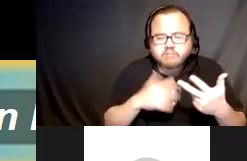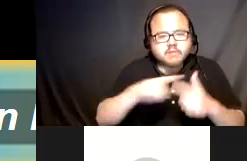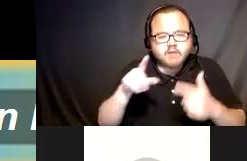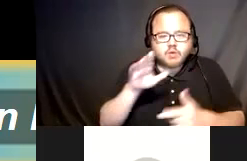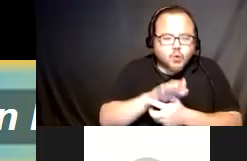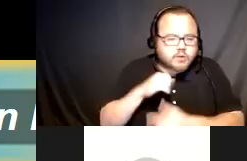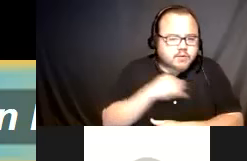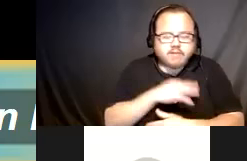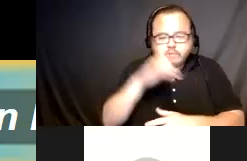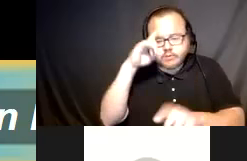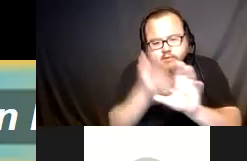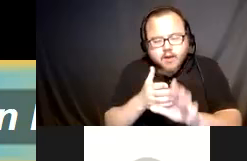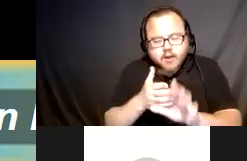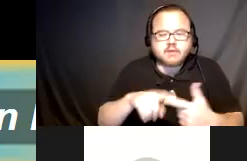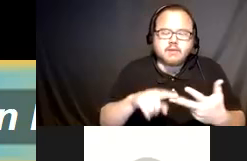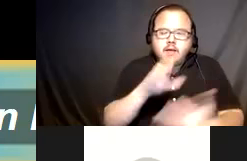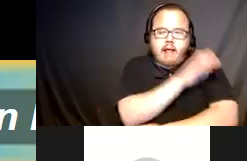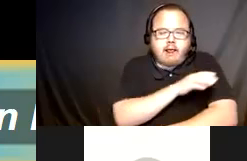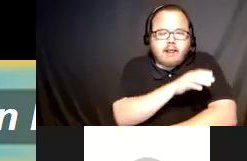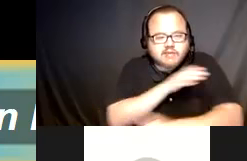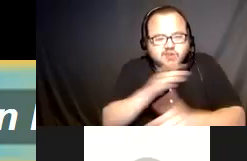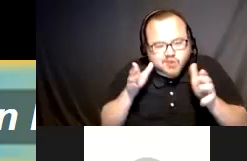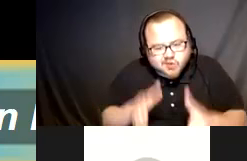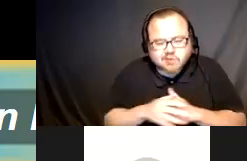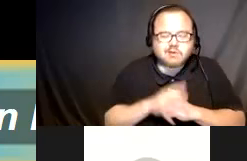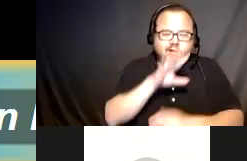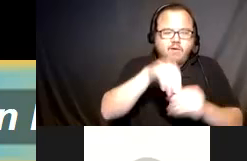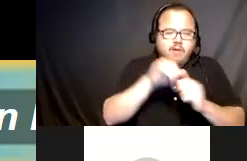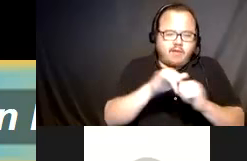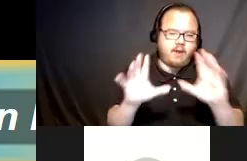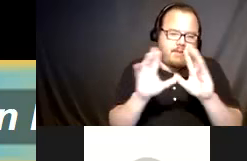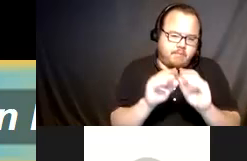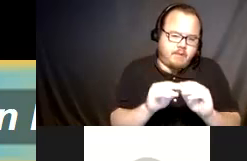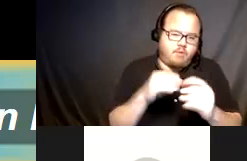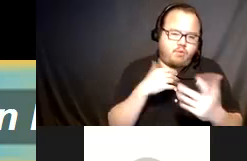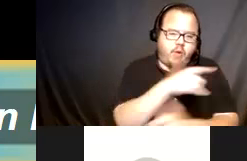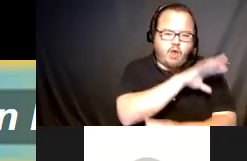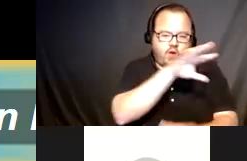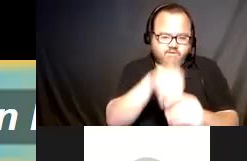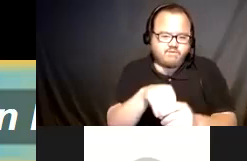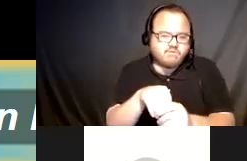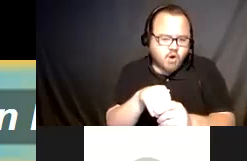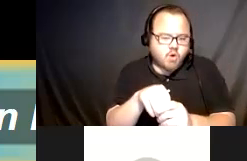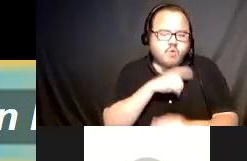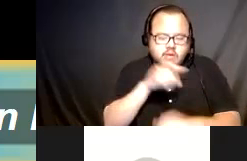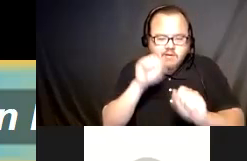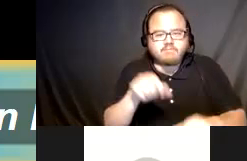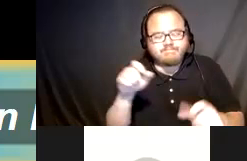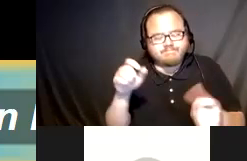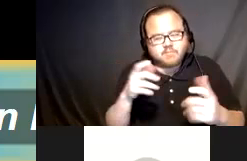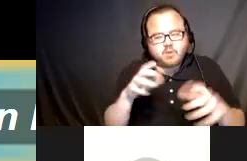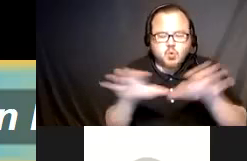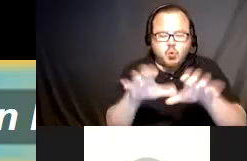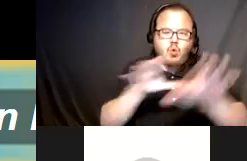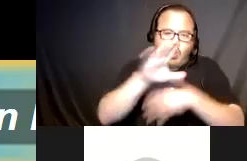like school psychs and clinicians within the school districts, to be a part of these meetings, so that way we can really do some of the work